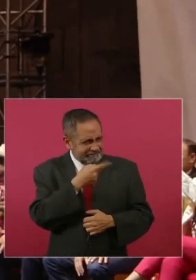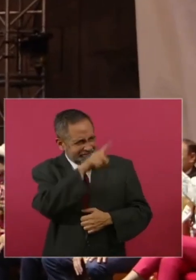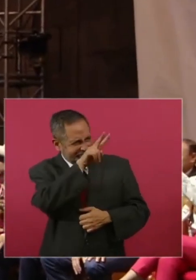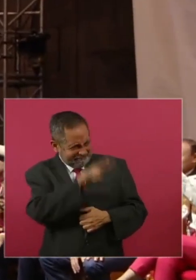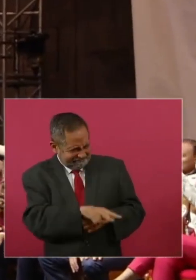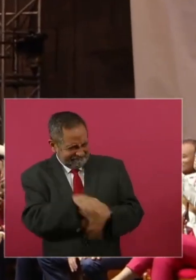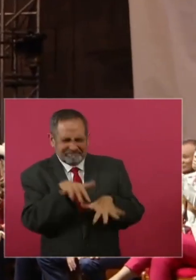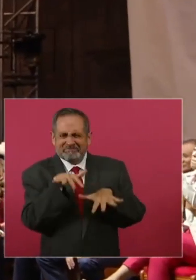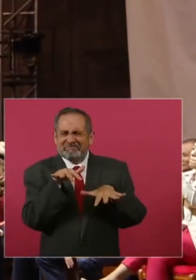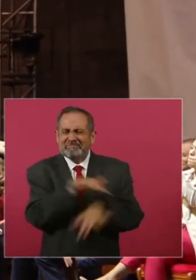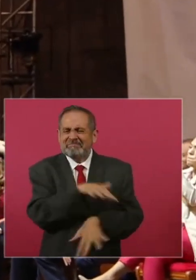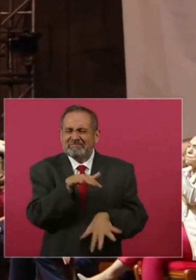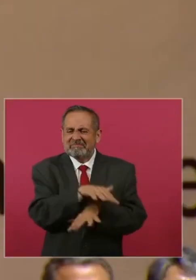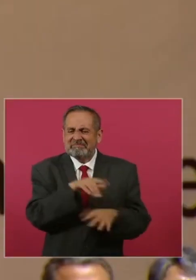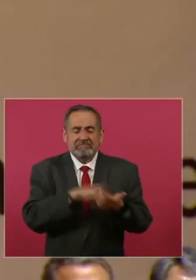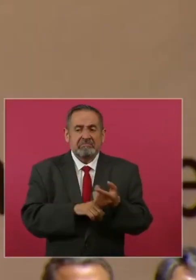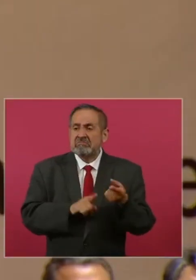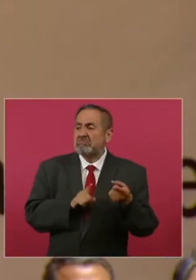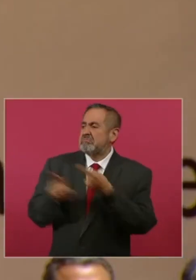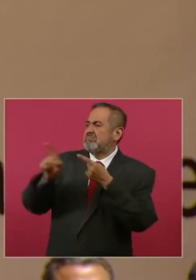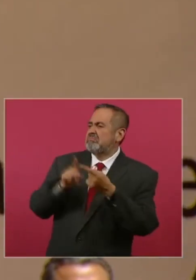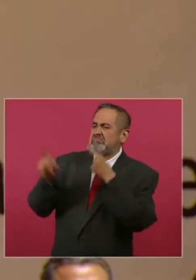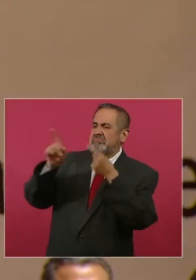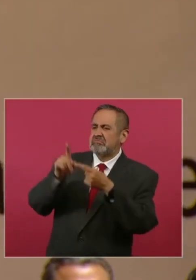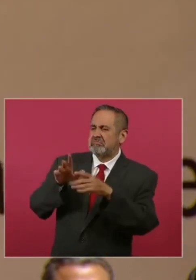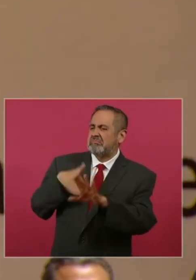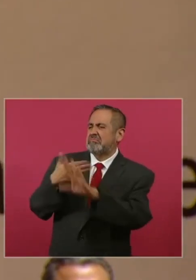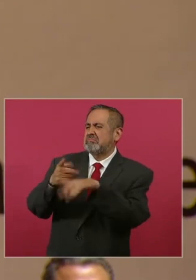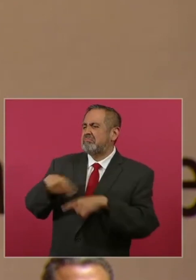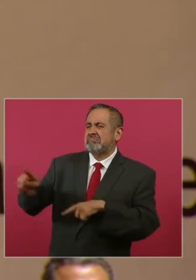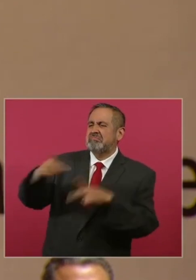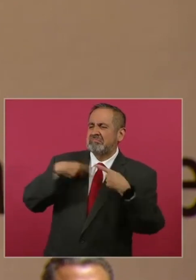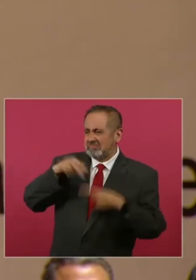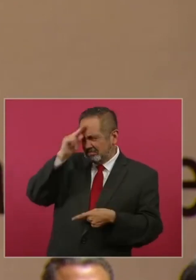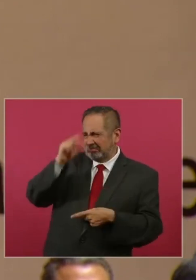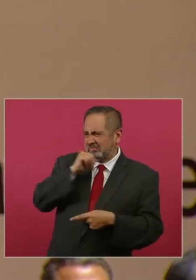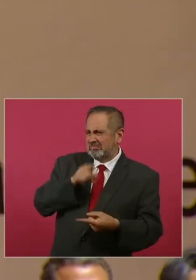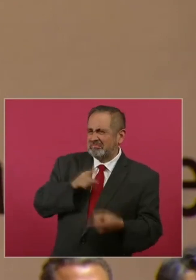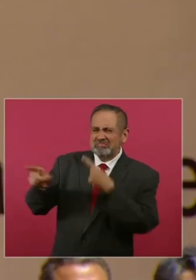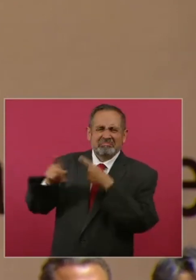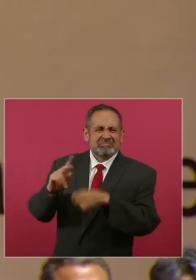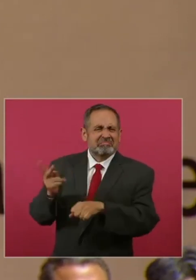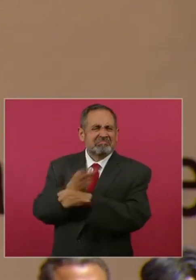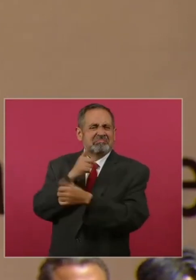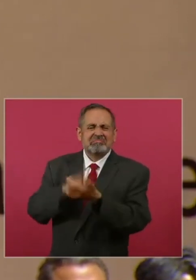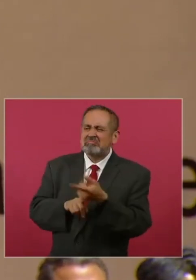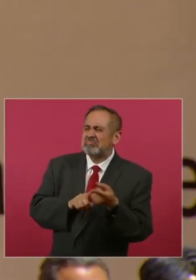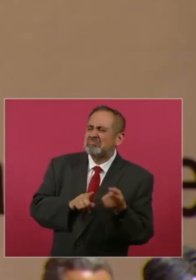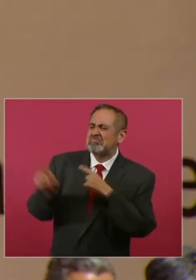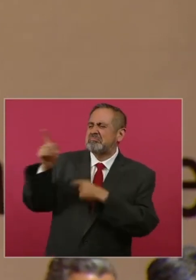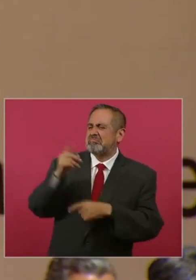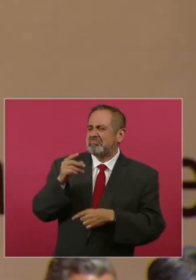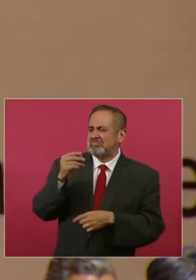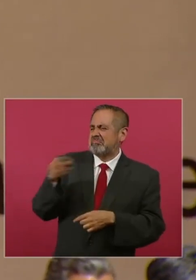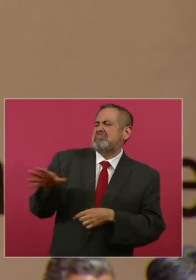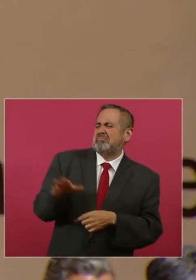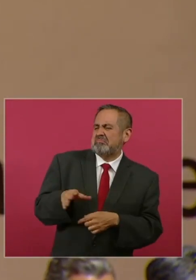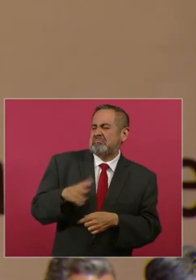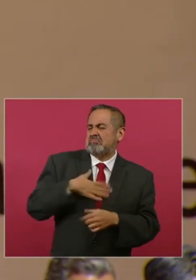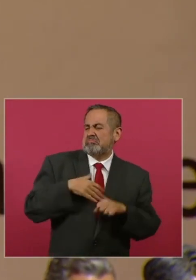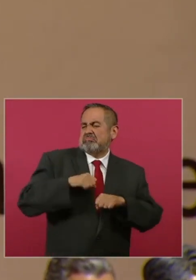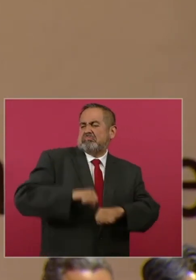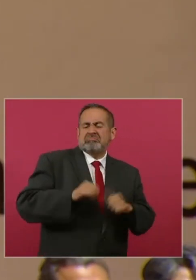cobre, they're showing la their true colors. De la gente. They're showing insultan, they don't understand the people. Actúan con prepotencia,